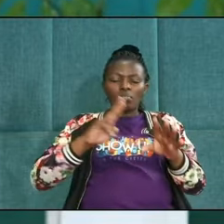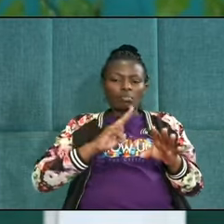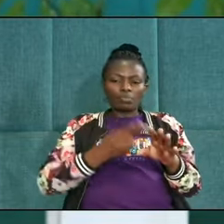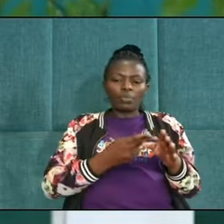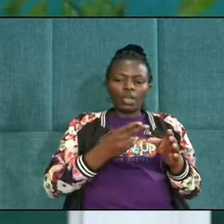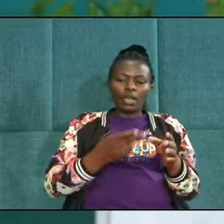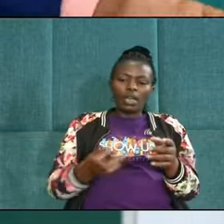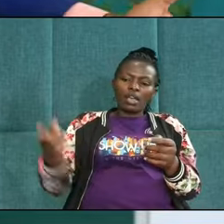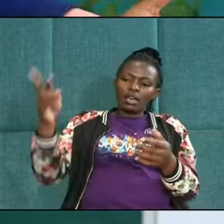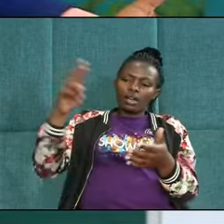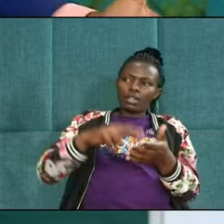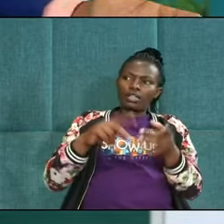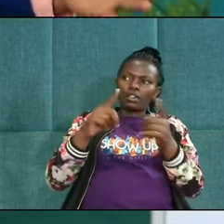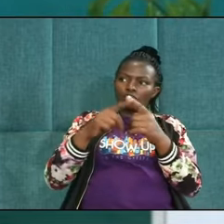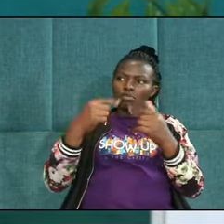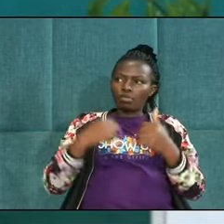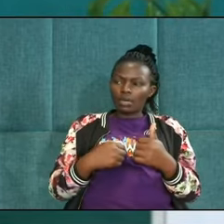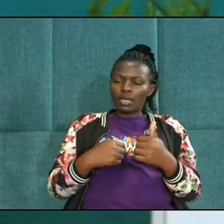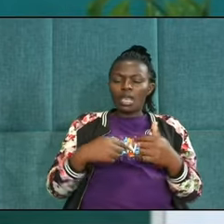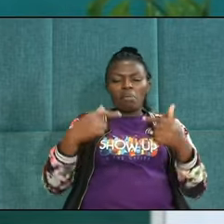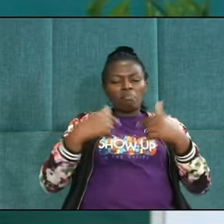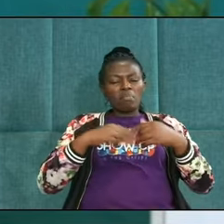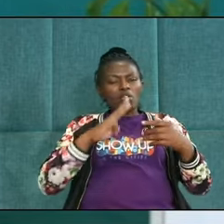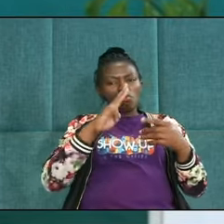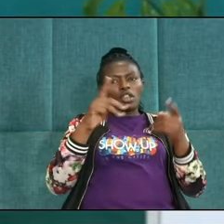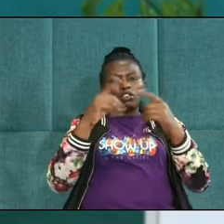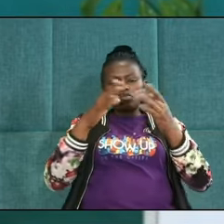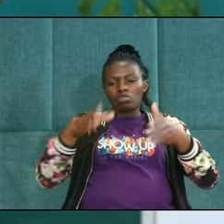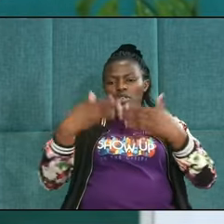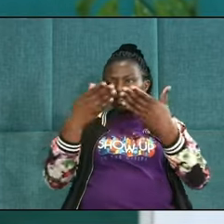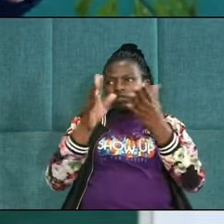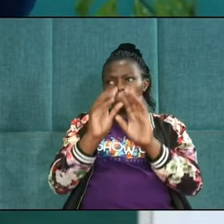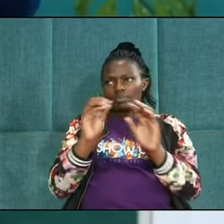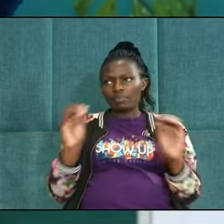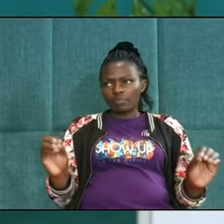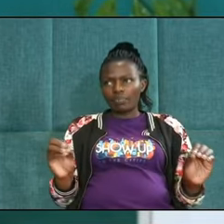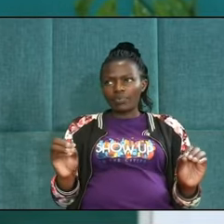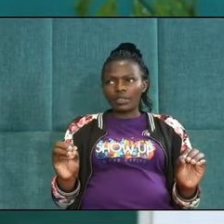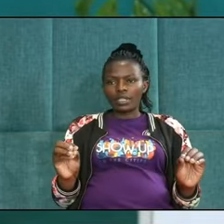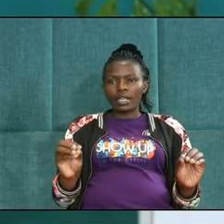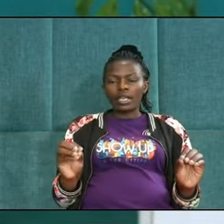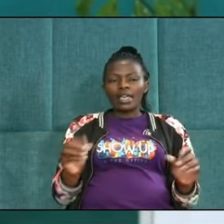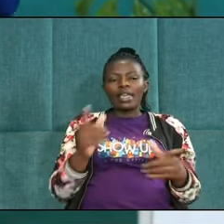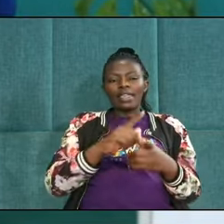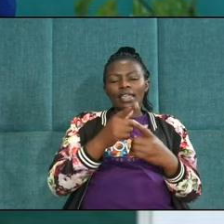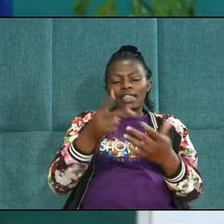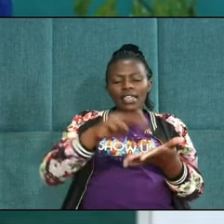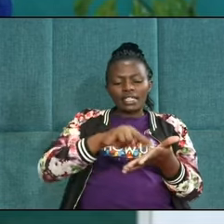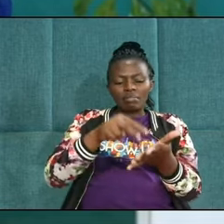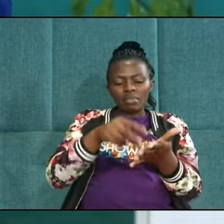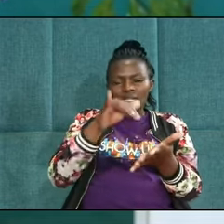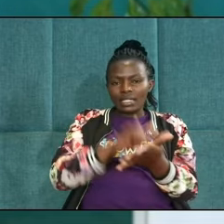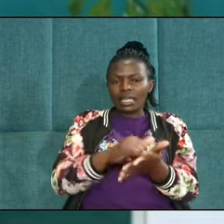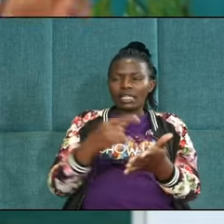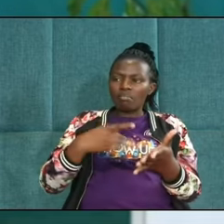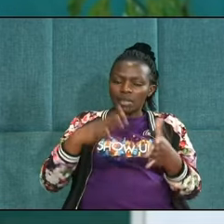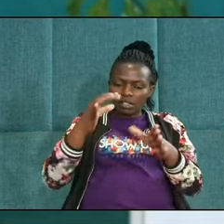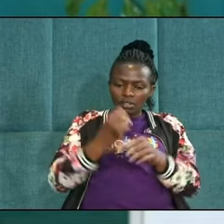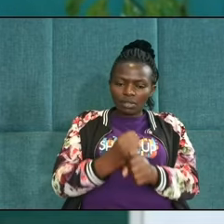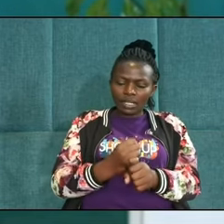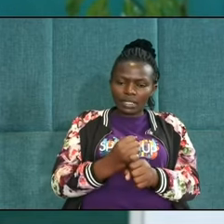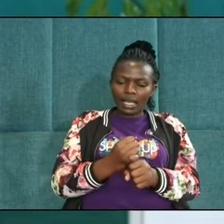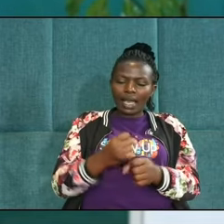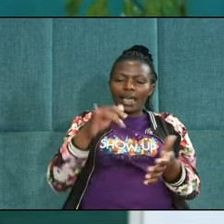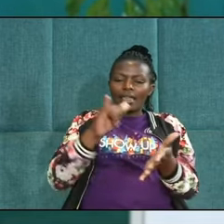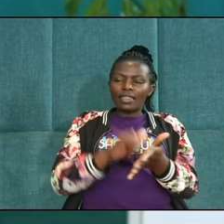return. I am not going to return. The implication is that I don't trust that what I have was provided by